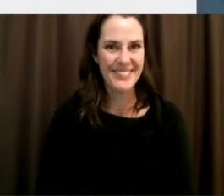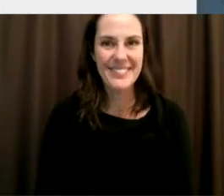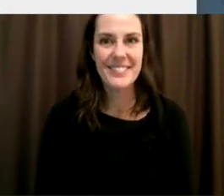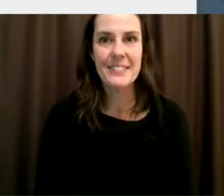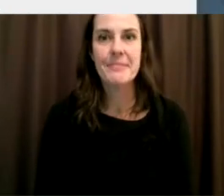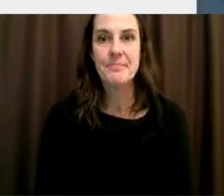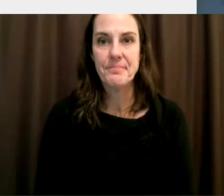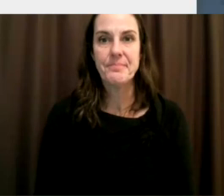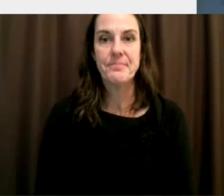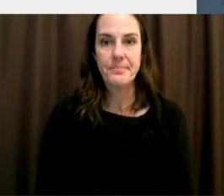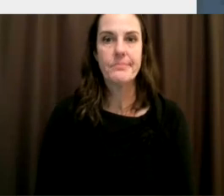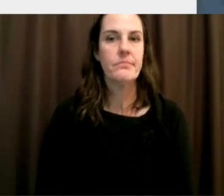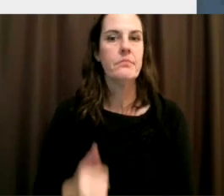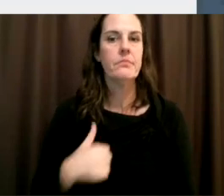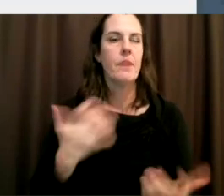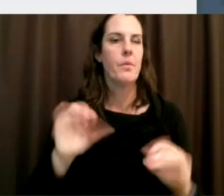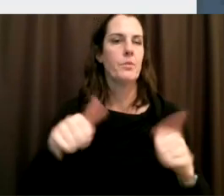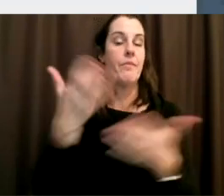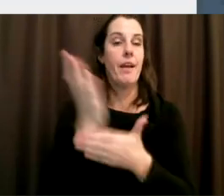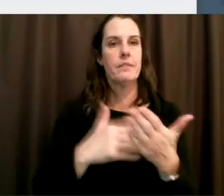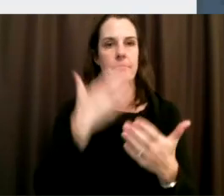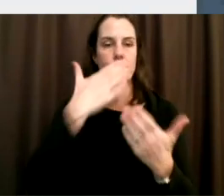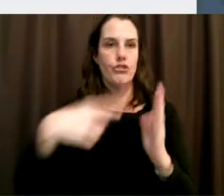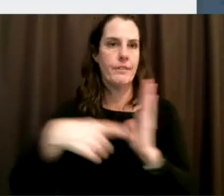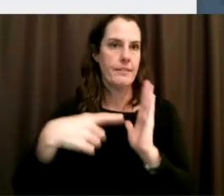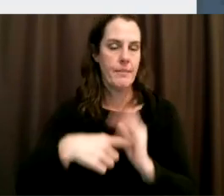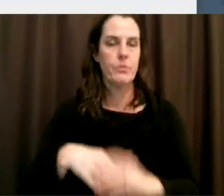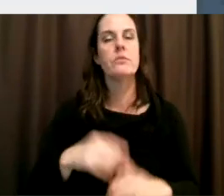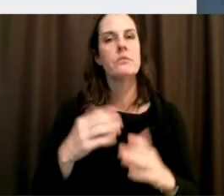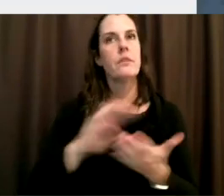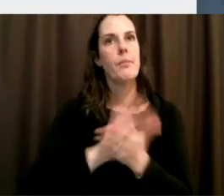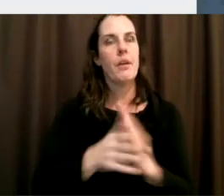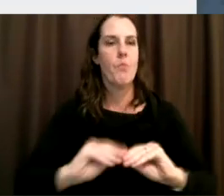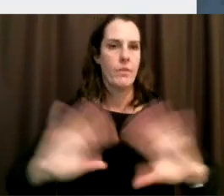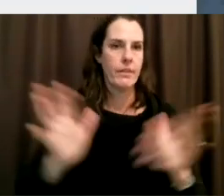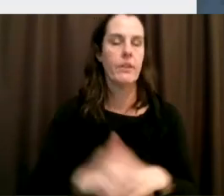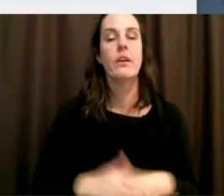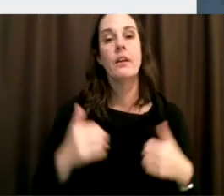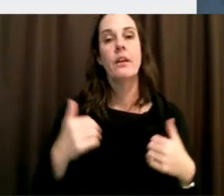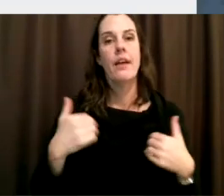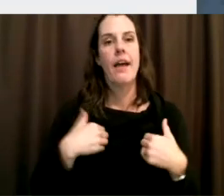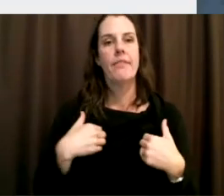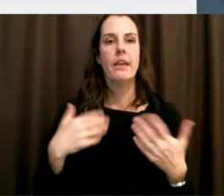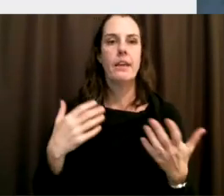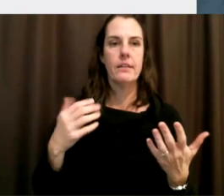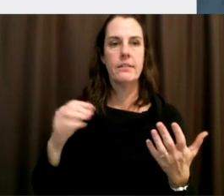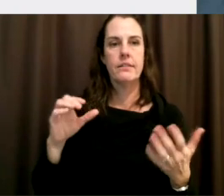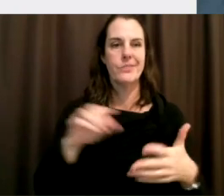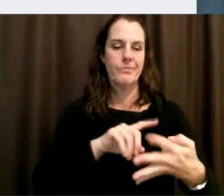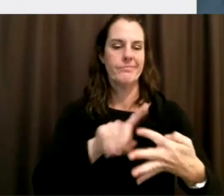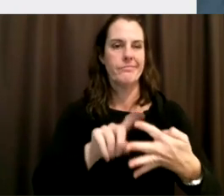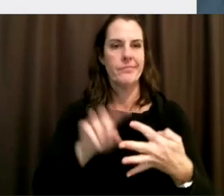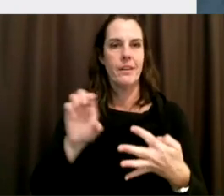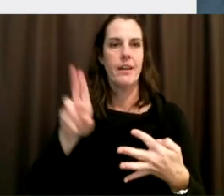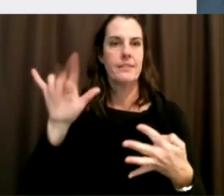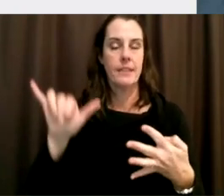So let's give some concrete examples to make it a little clearer. So an example of having custody over assets is, the individual who's in